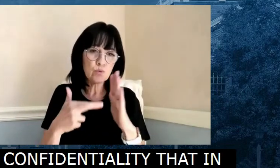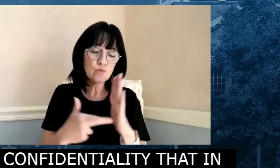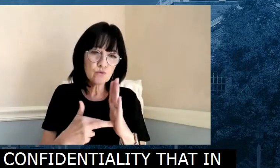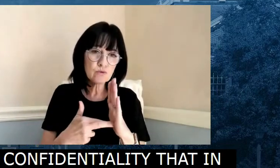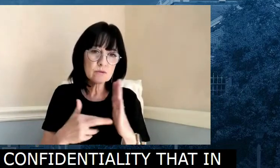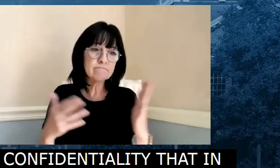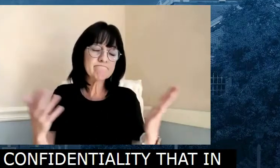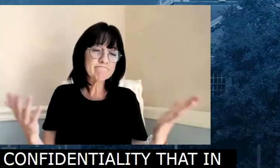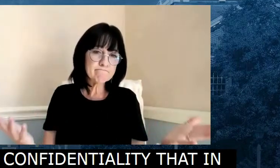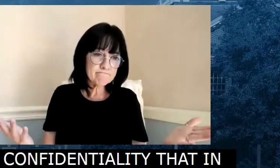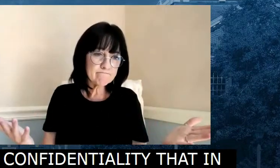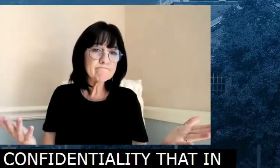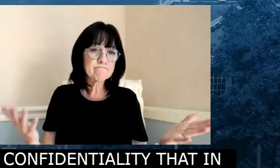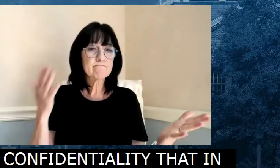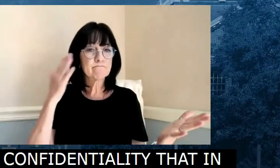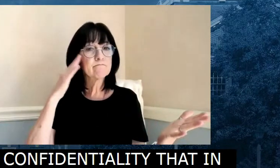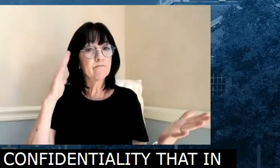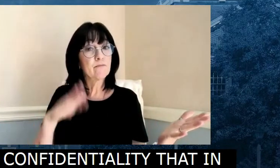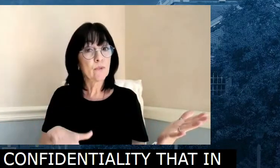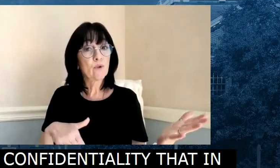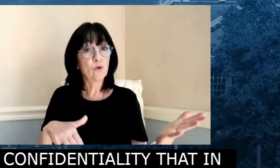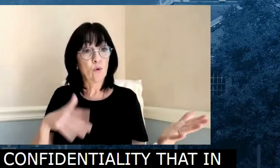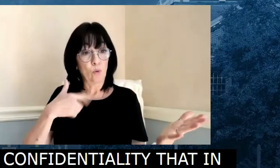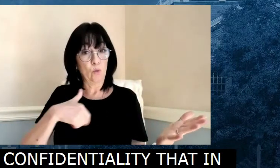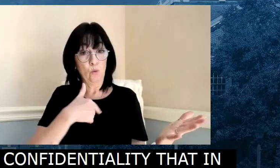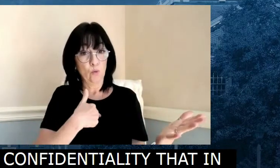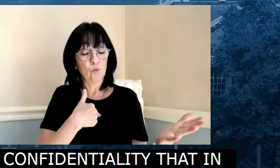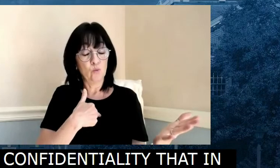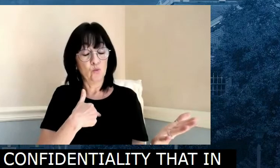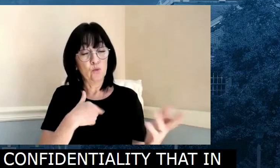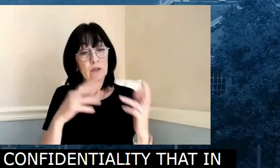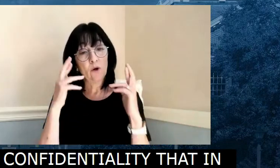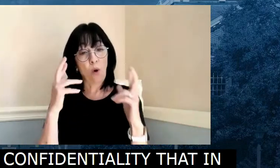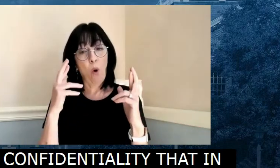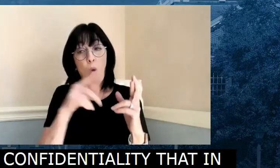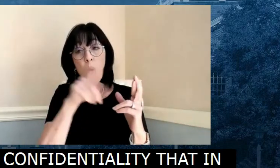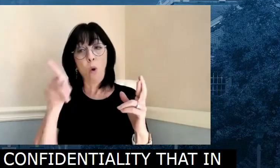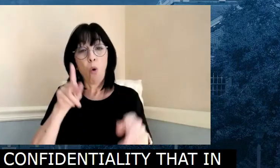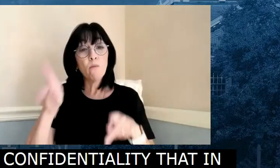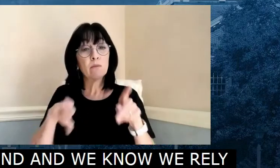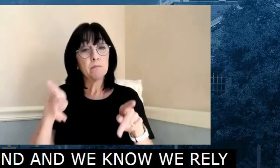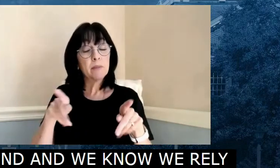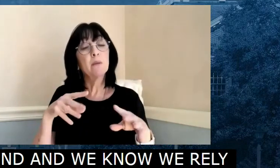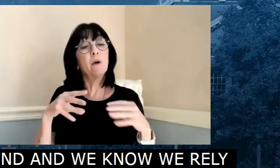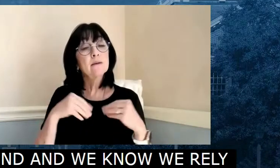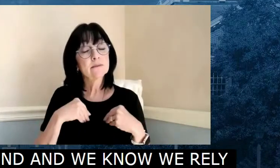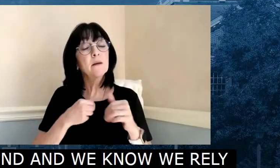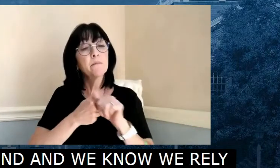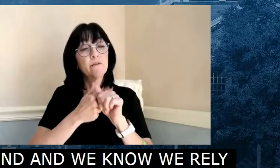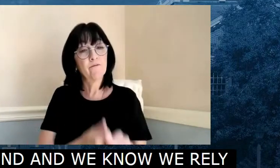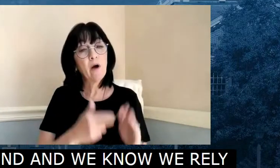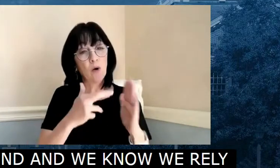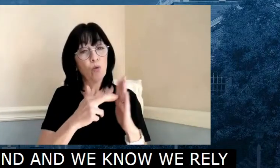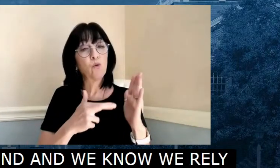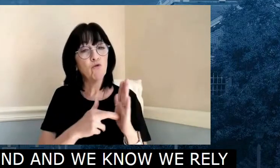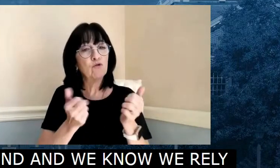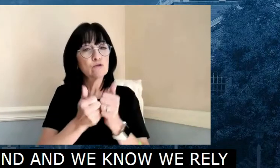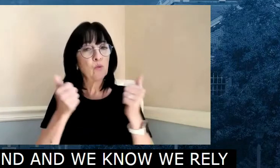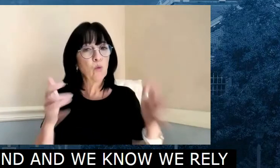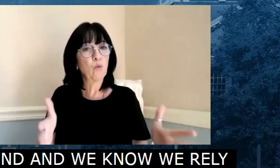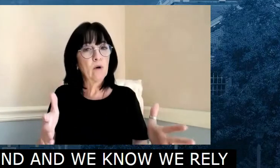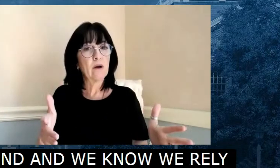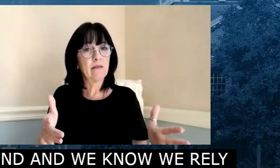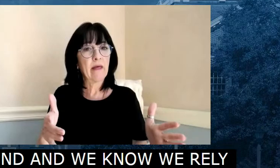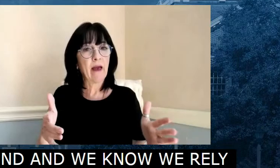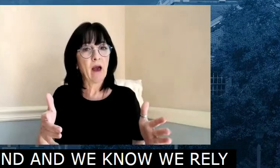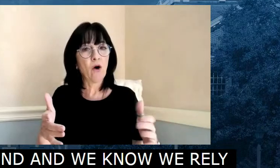we rely pretty heavily on voluntary compliance anyway. It just has made it a little bit confusing. And by the